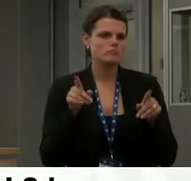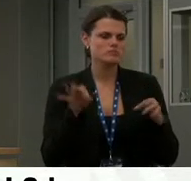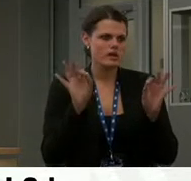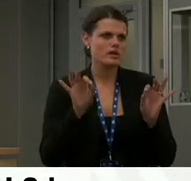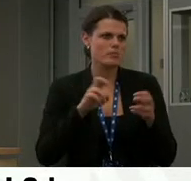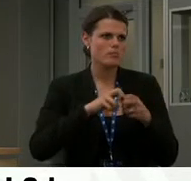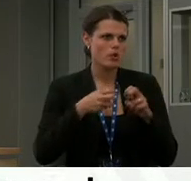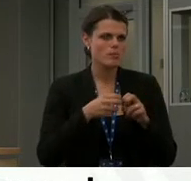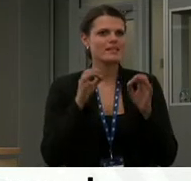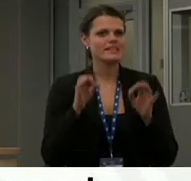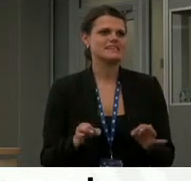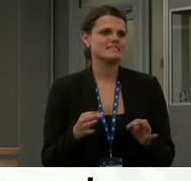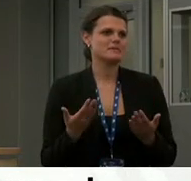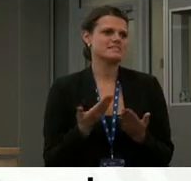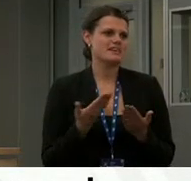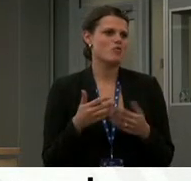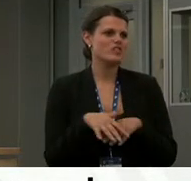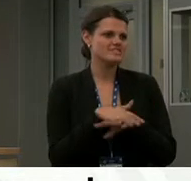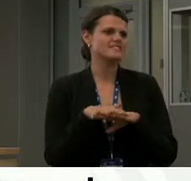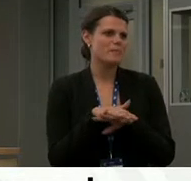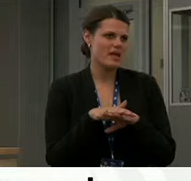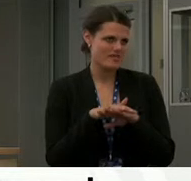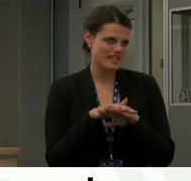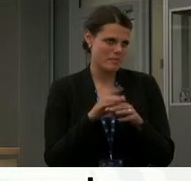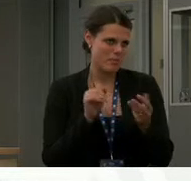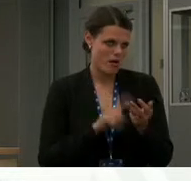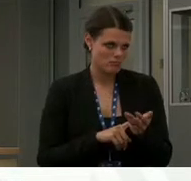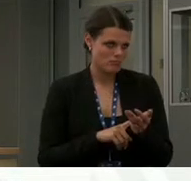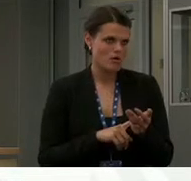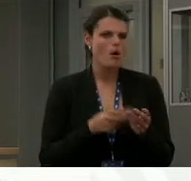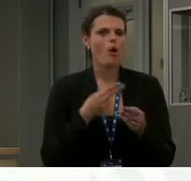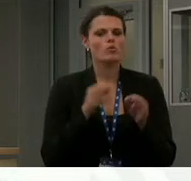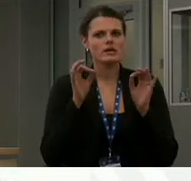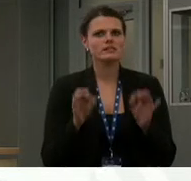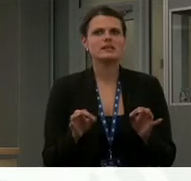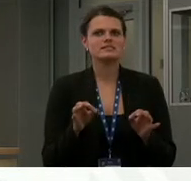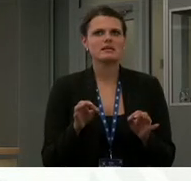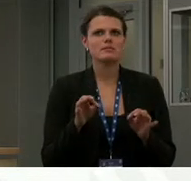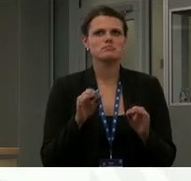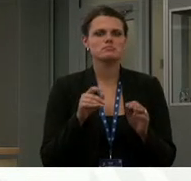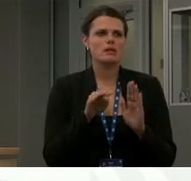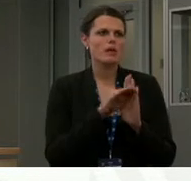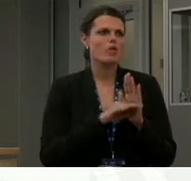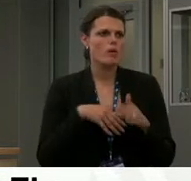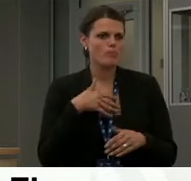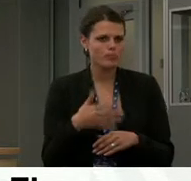First of all, the right to live in the community and deinstitutionalization, the right to legal capacity, and the right to inclusive